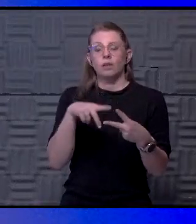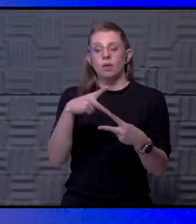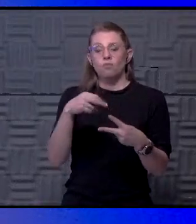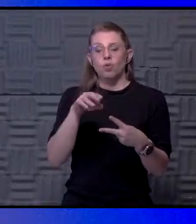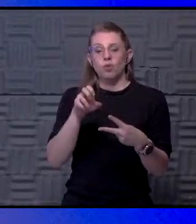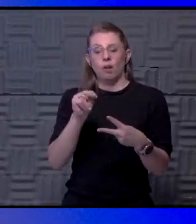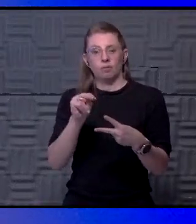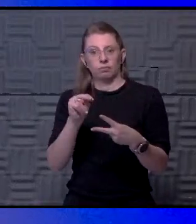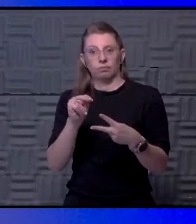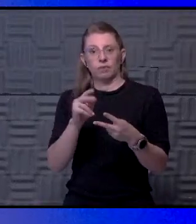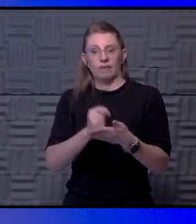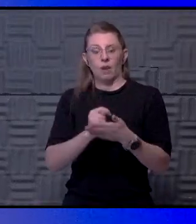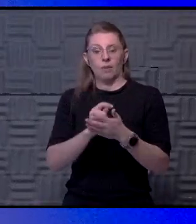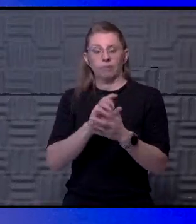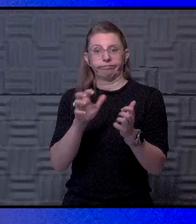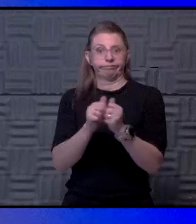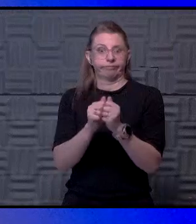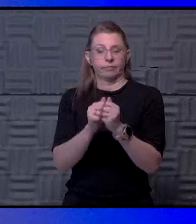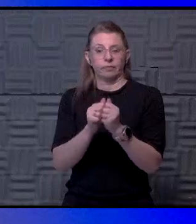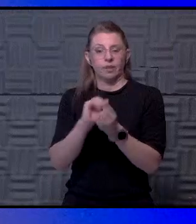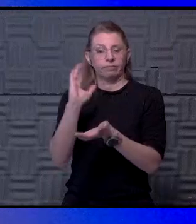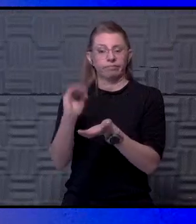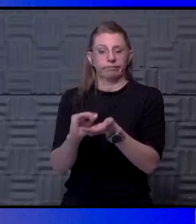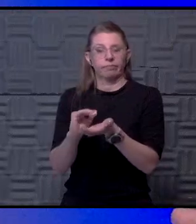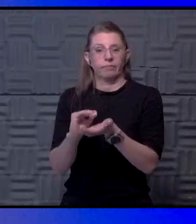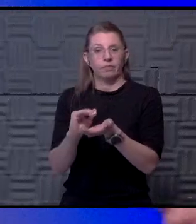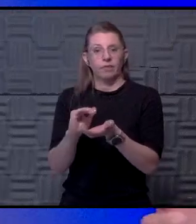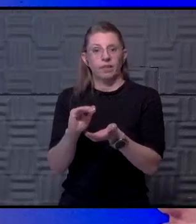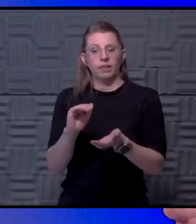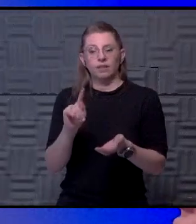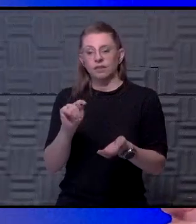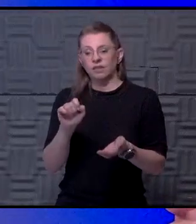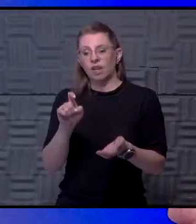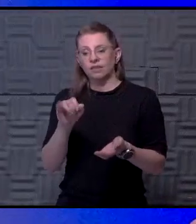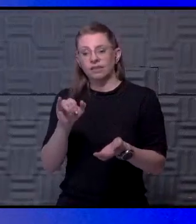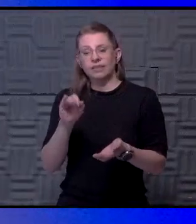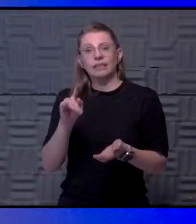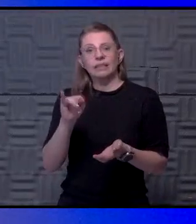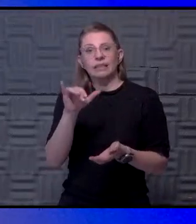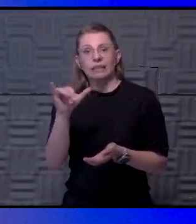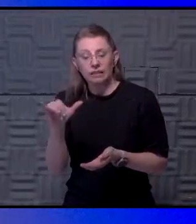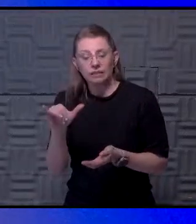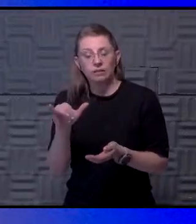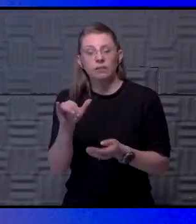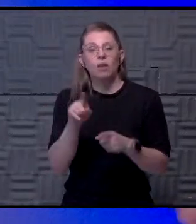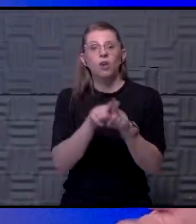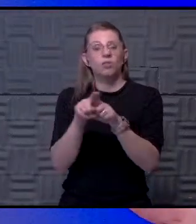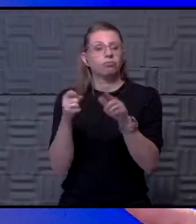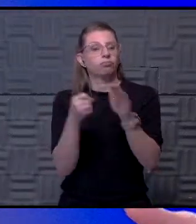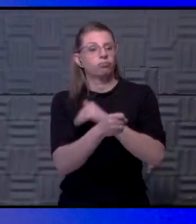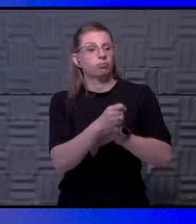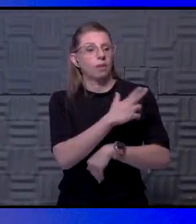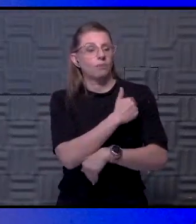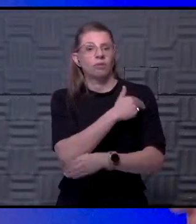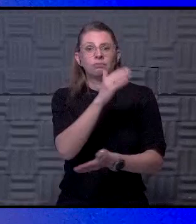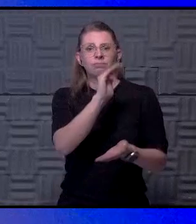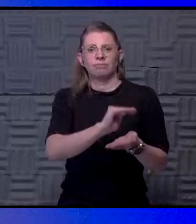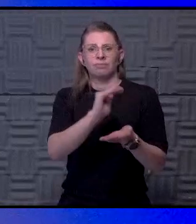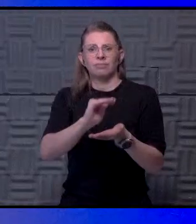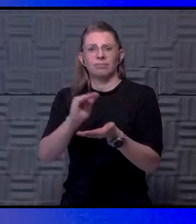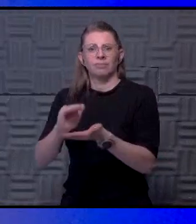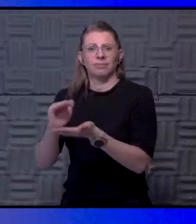where they actually showed decreased acute toxicity, decreased toxicities, also decreased hospitalizations.